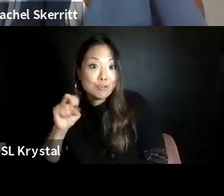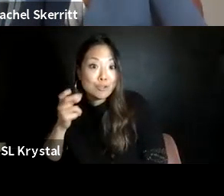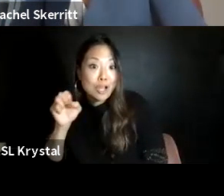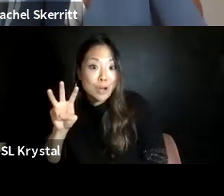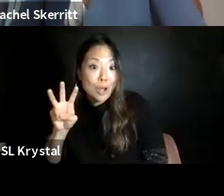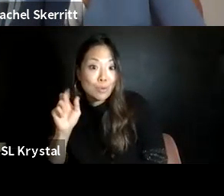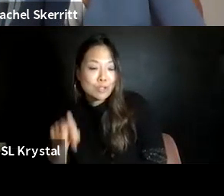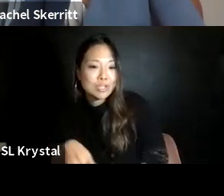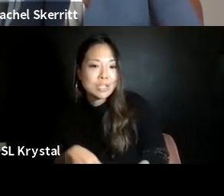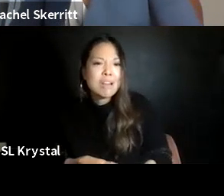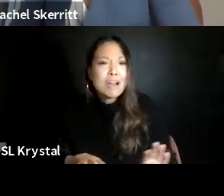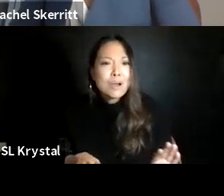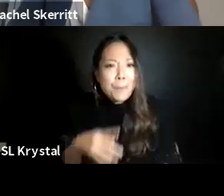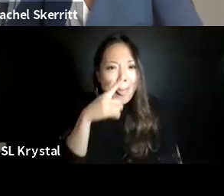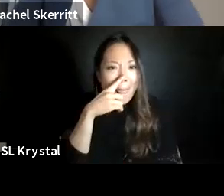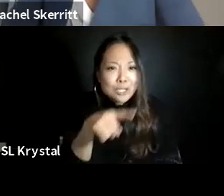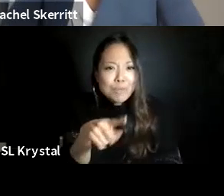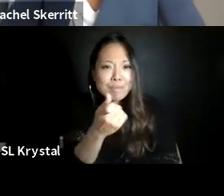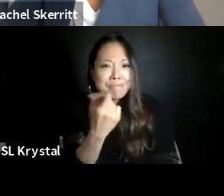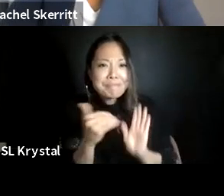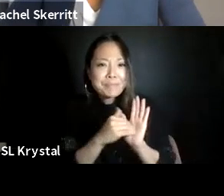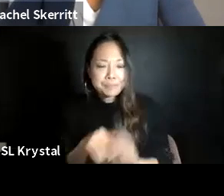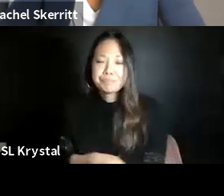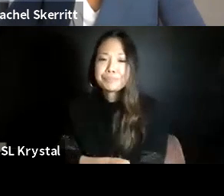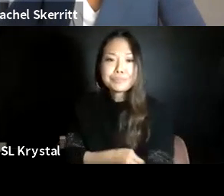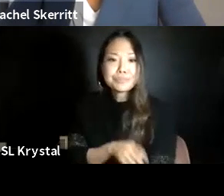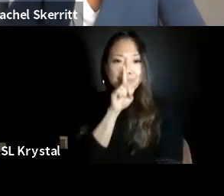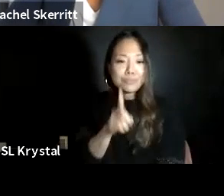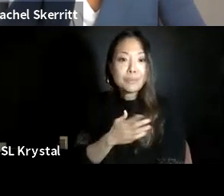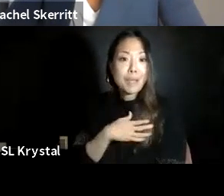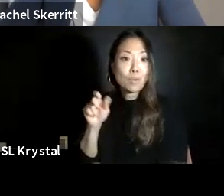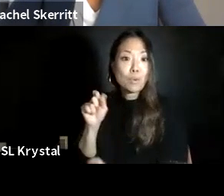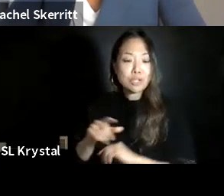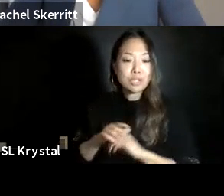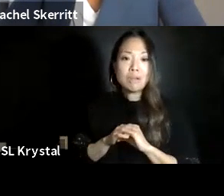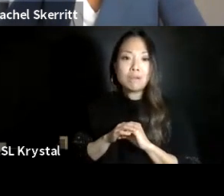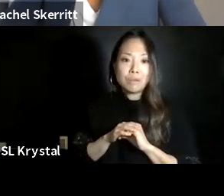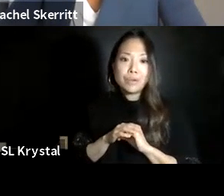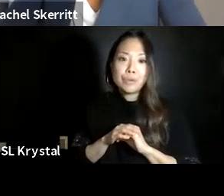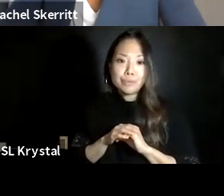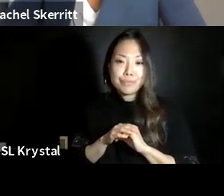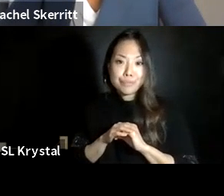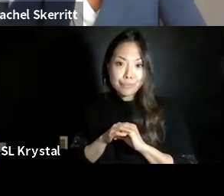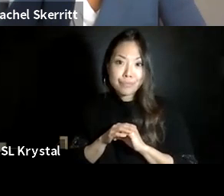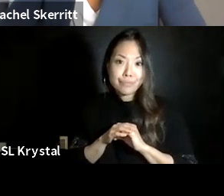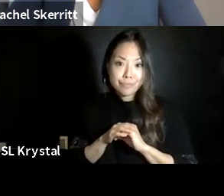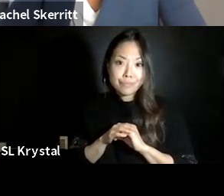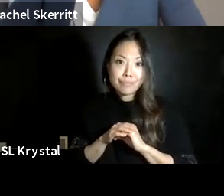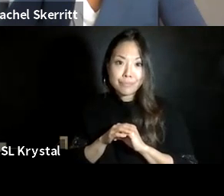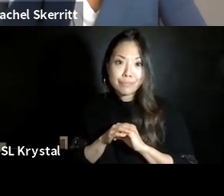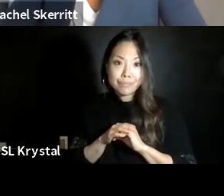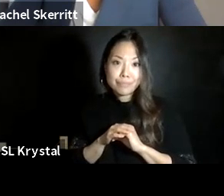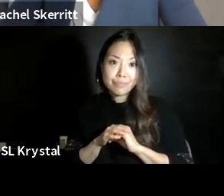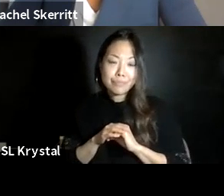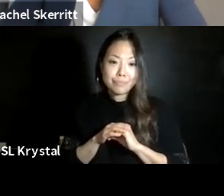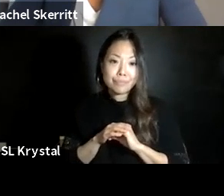Can you say it one more time, Mr. Chernow? Yeah, my question is just, when we're looking at the